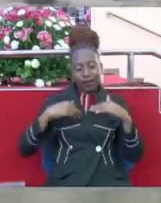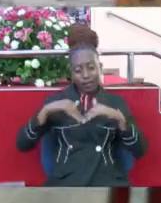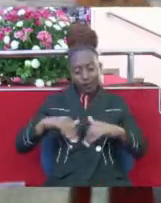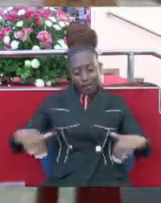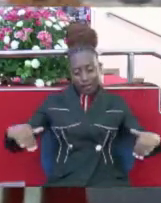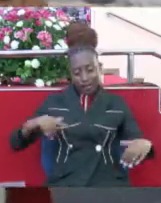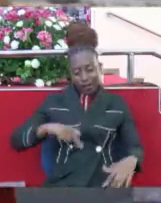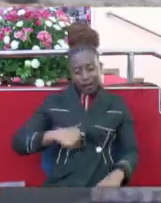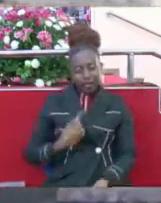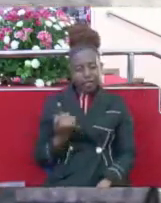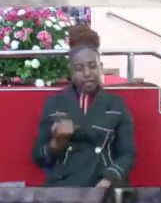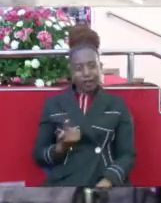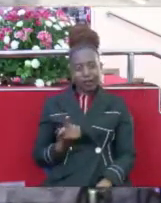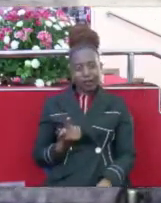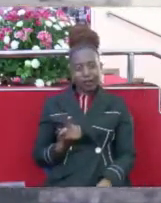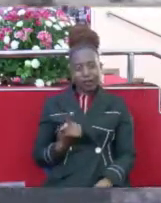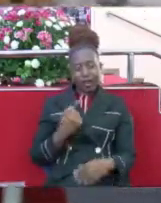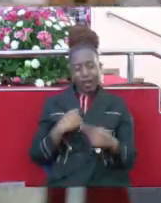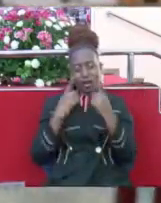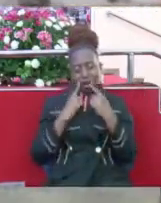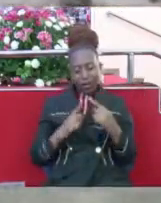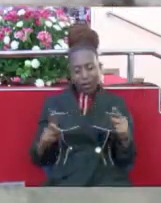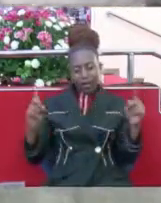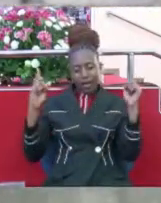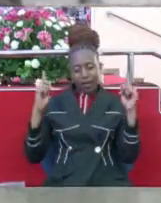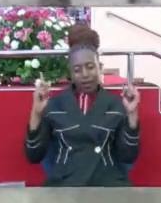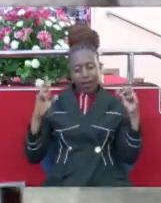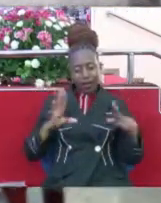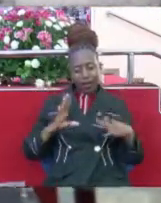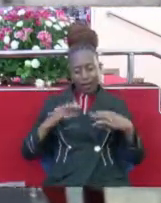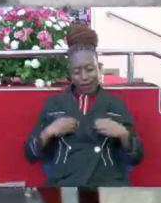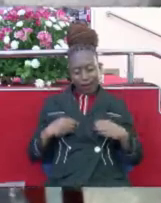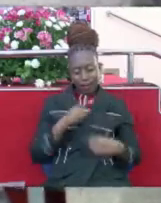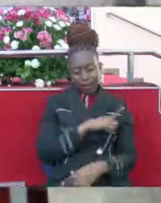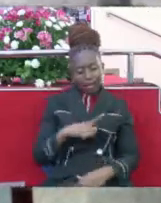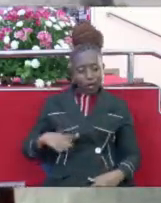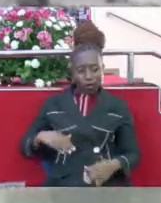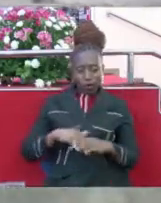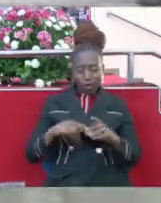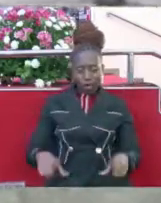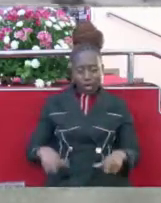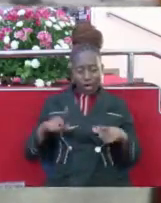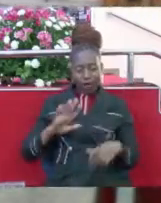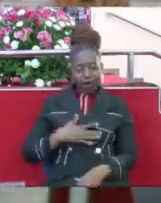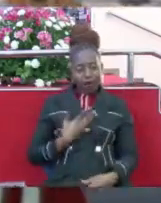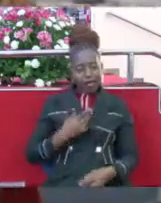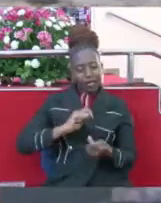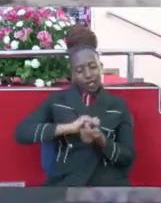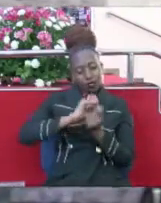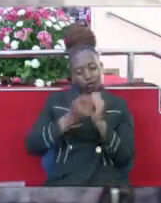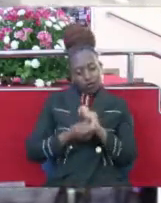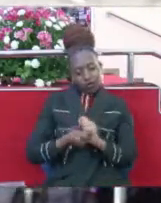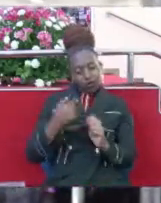mimi najitenganisha. I am decreeing that I'm submitting and allowing the Lord into my life to transform me. Natangaza kwamba najiachilia